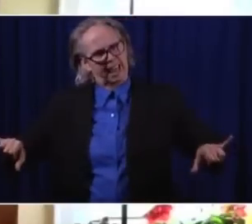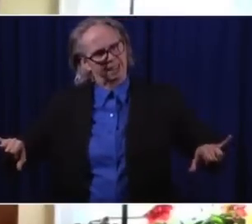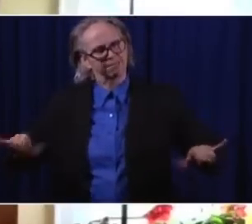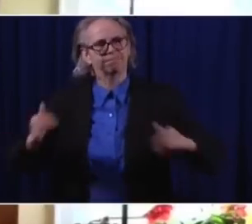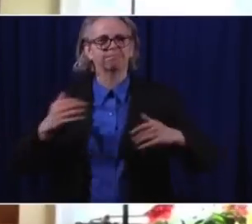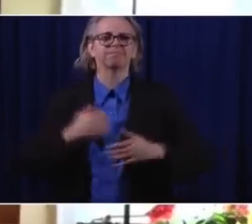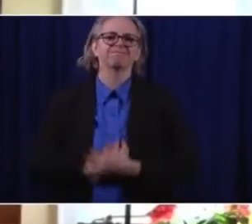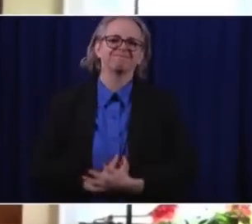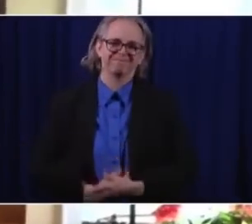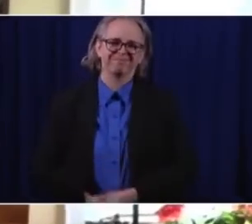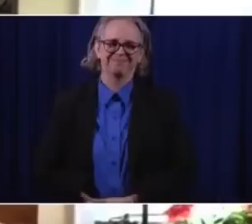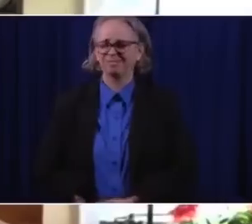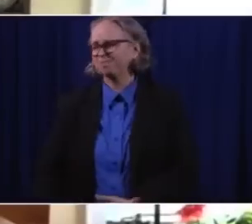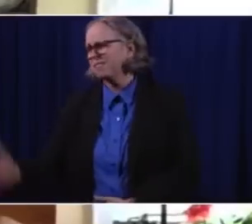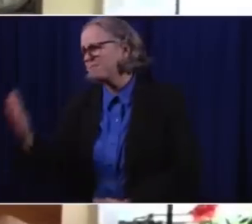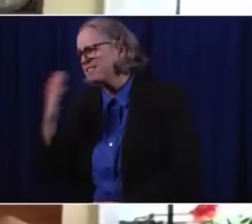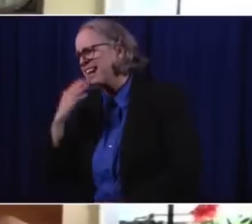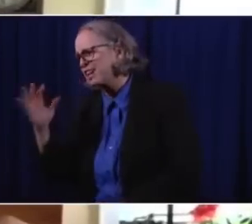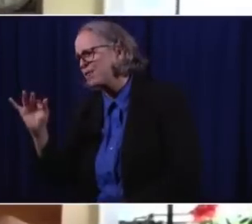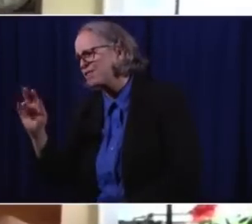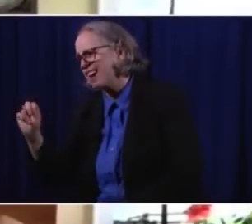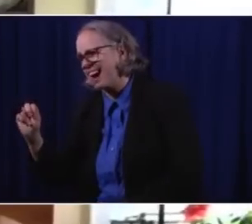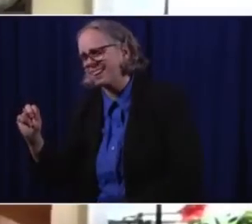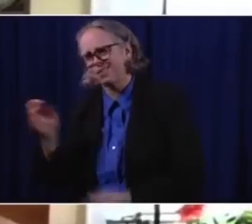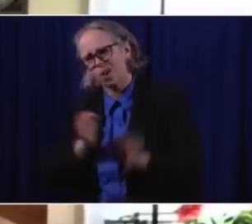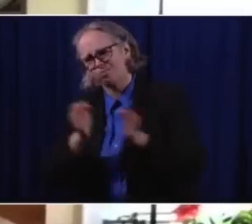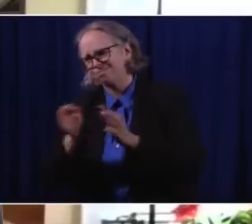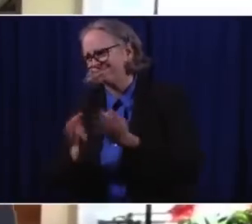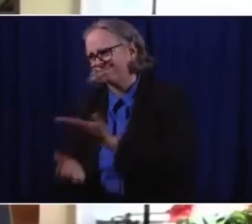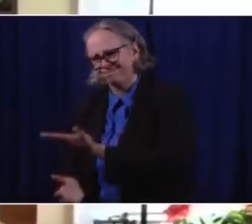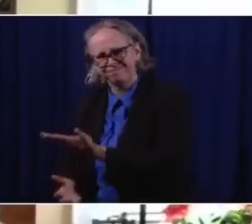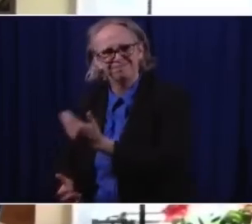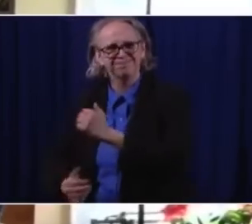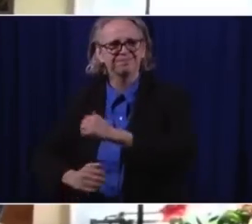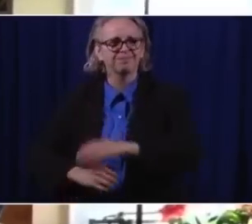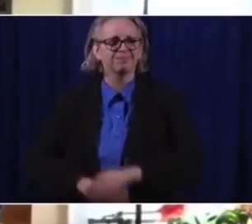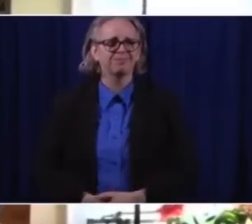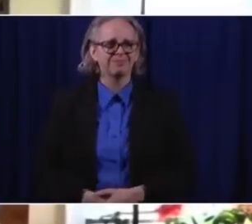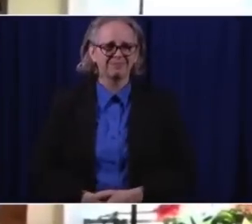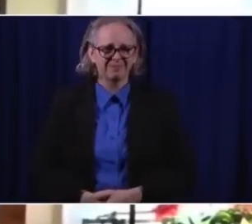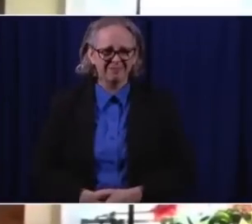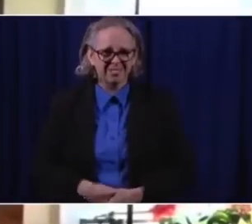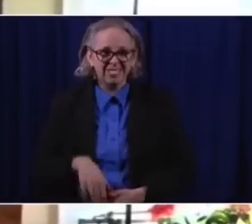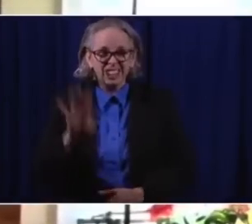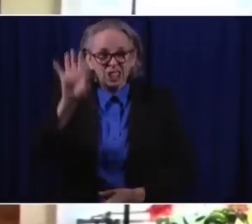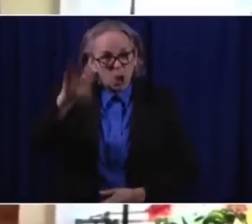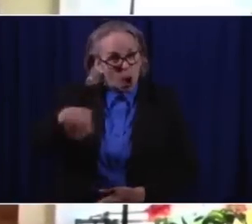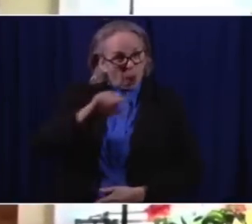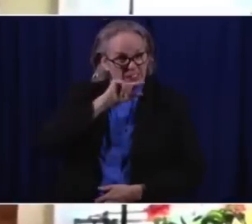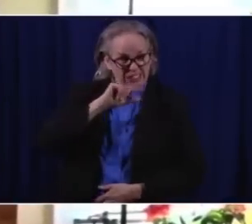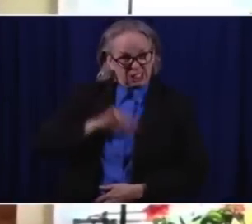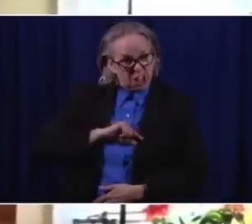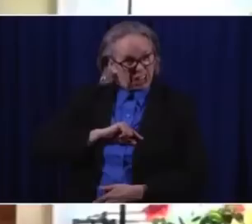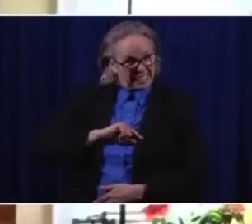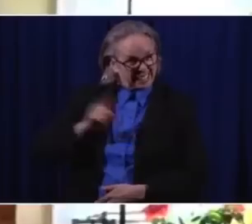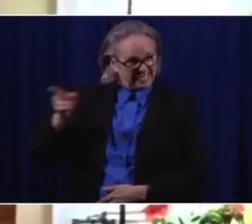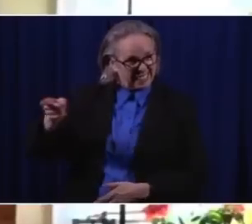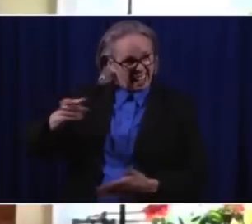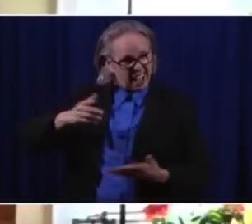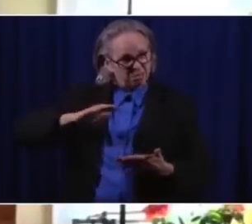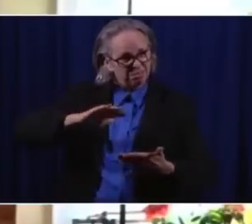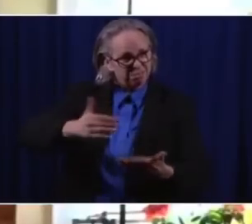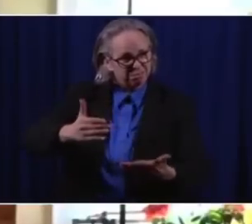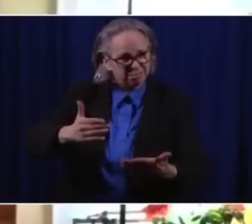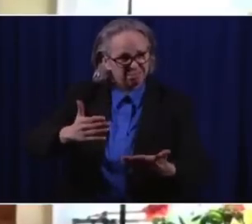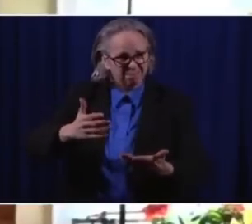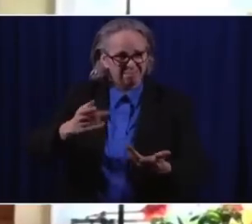Fran. And the turkey is being raised by our son, John, and his wife, Michelle. So we're looking